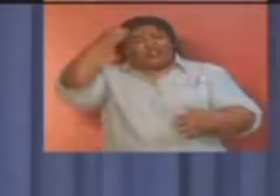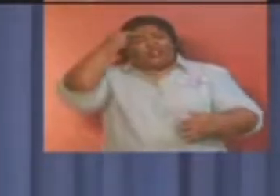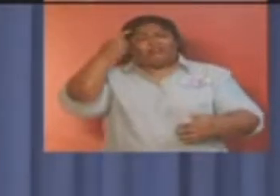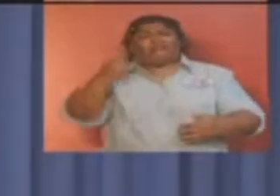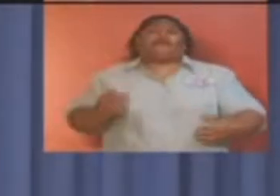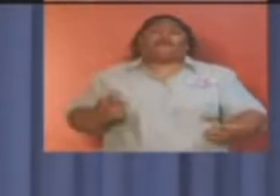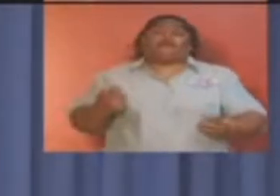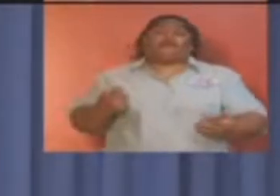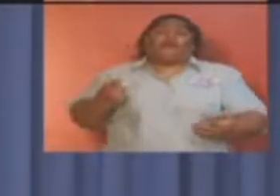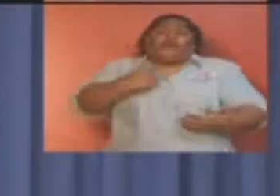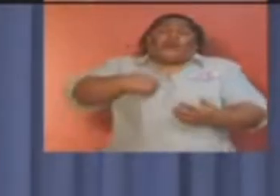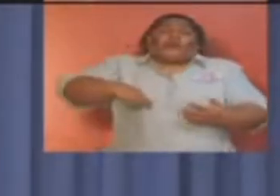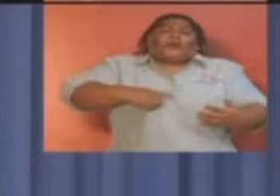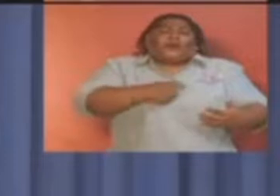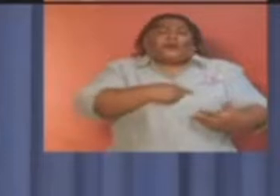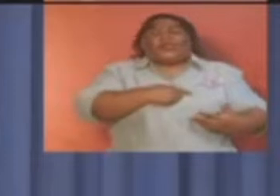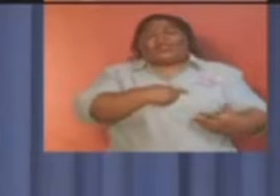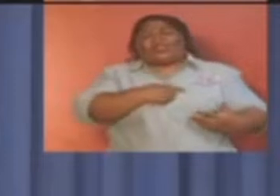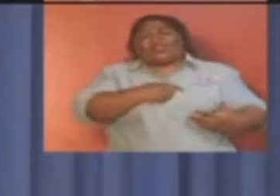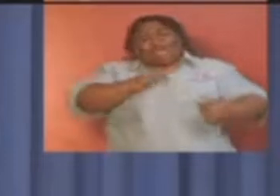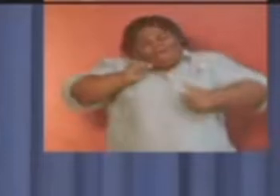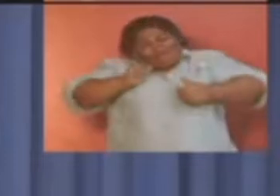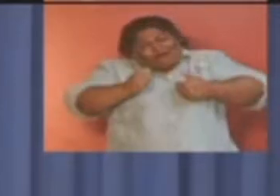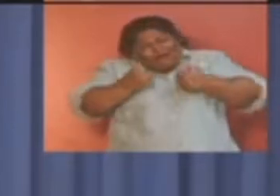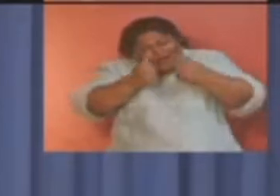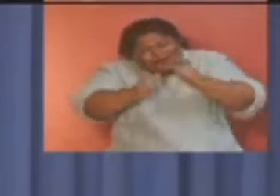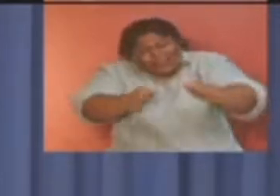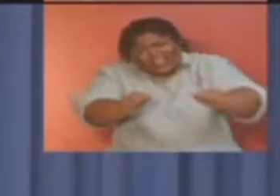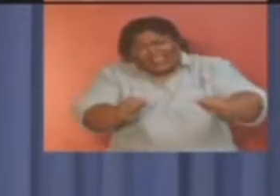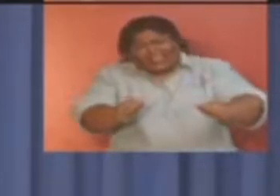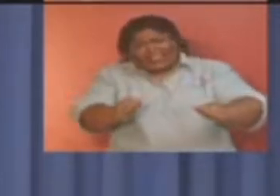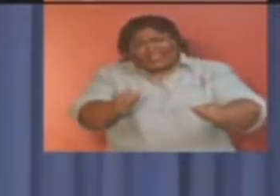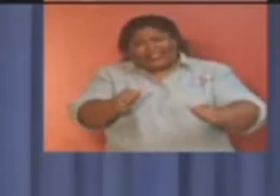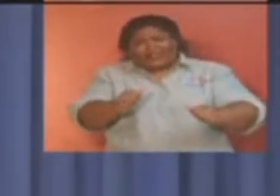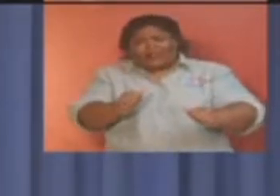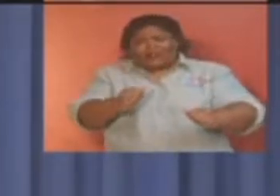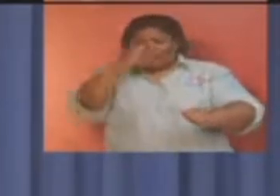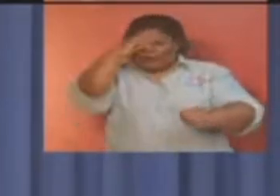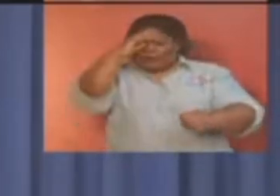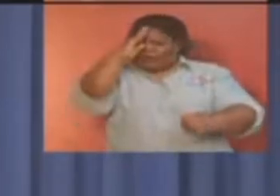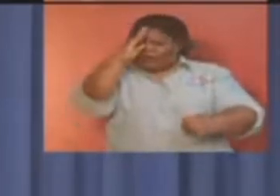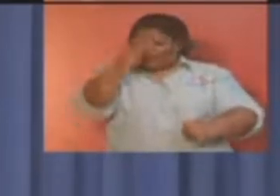to be as firm as we could with the protocols,